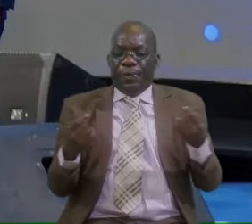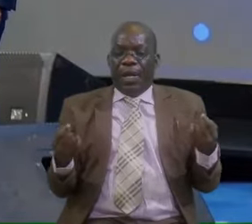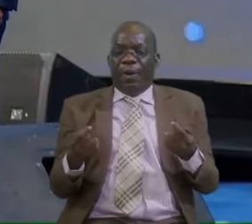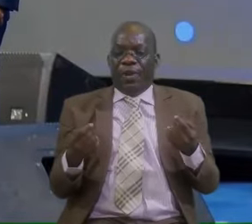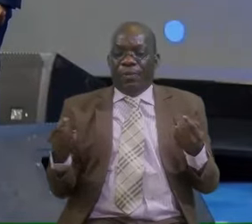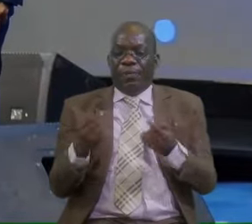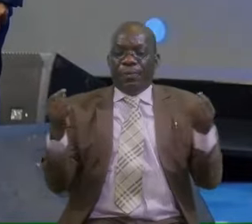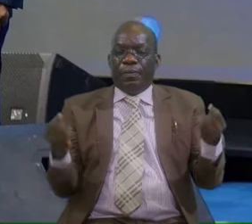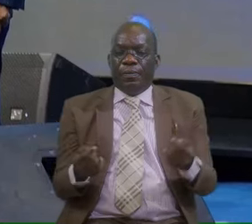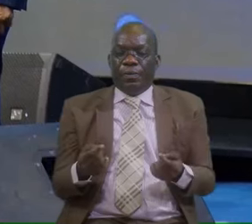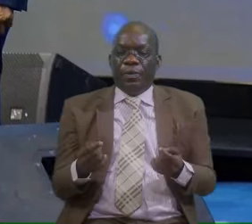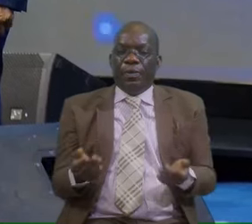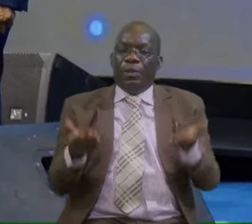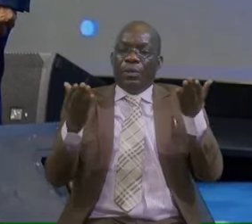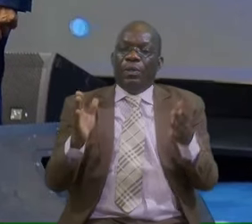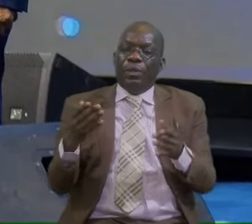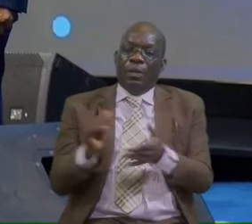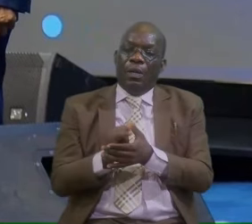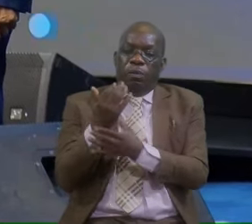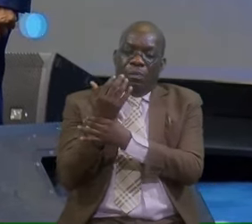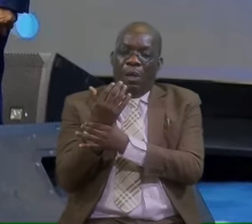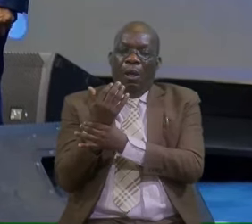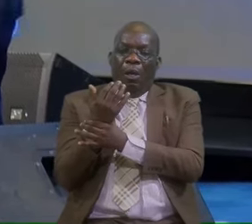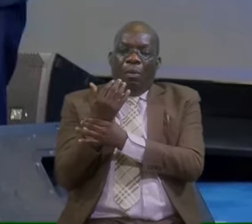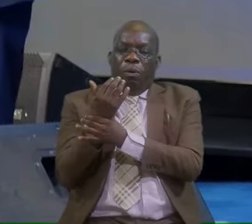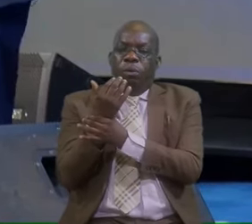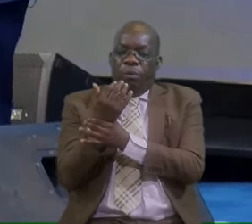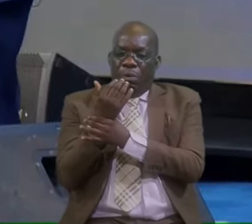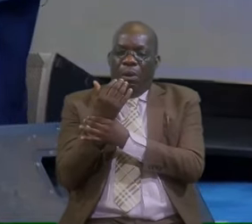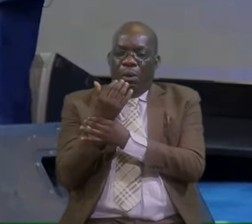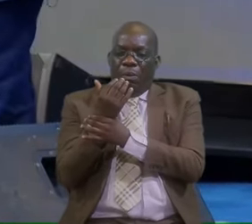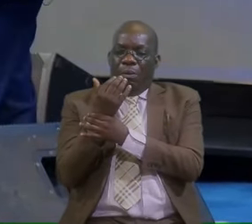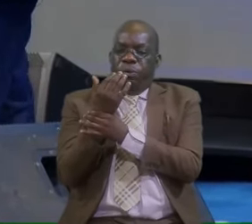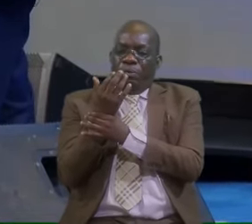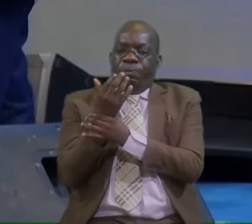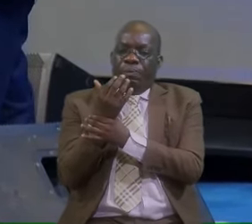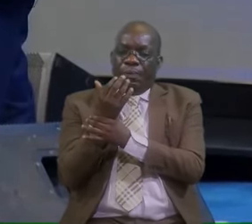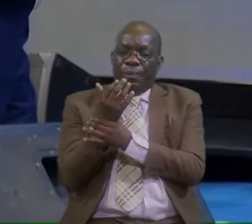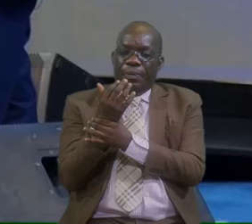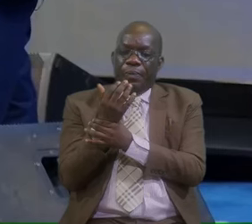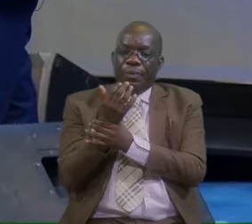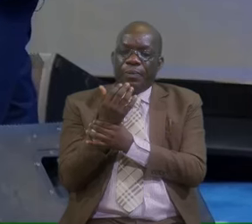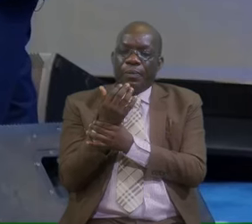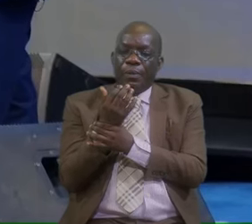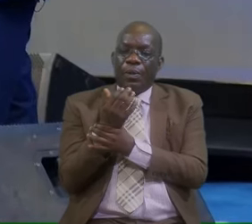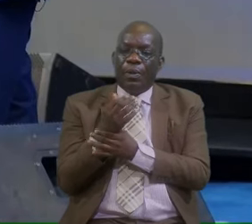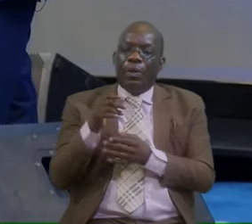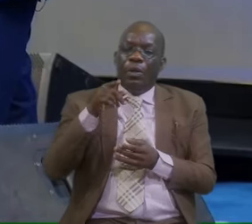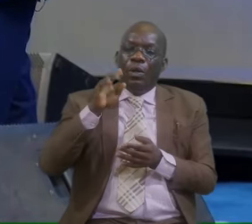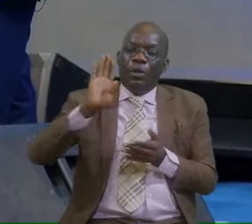hand. Let Jesus see you there. That you want the